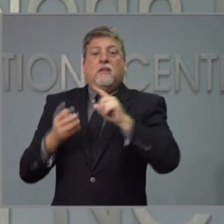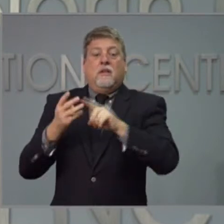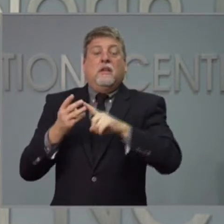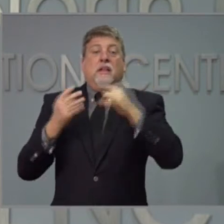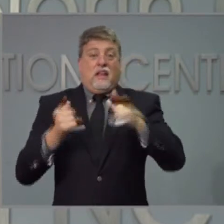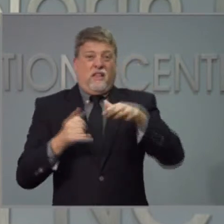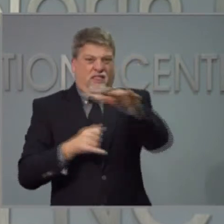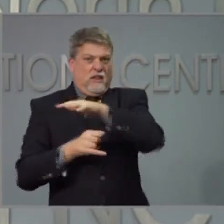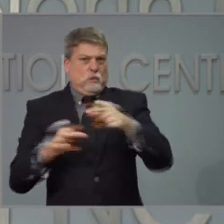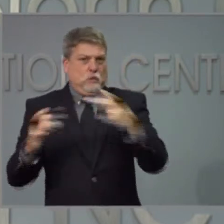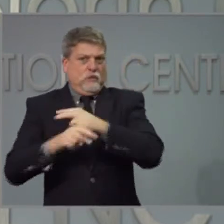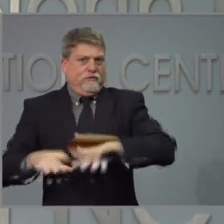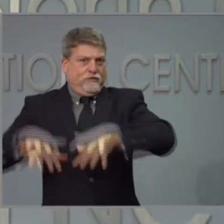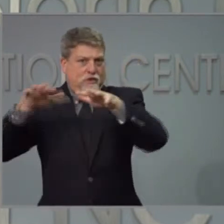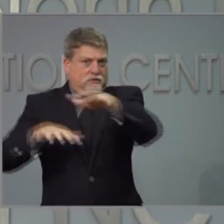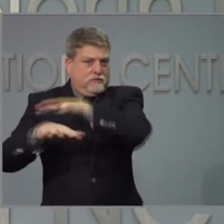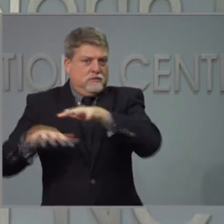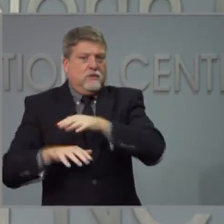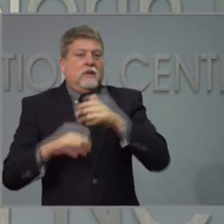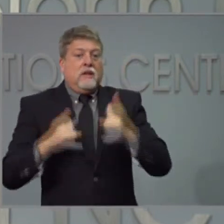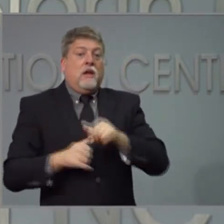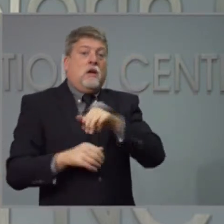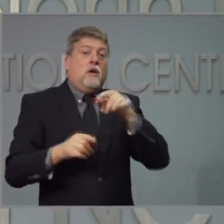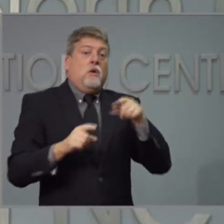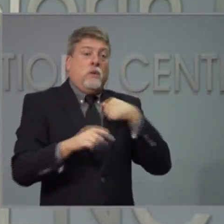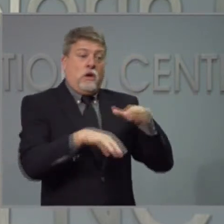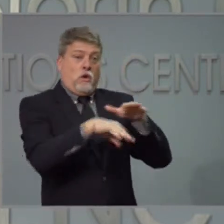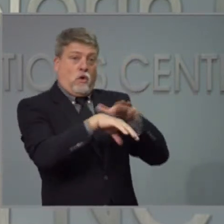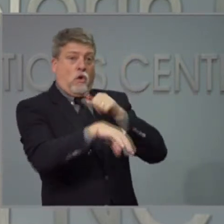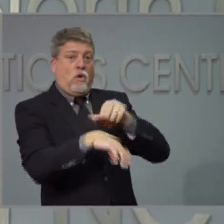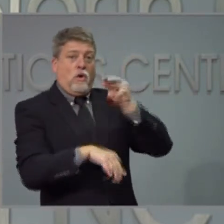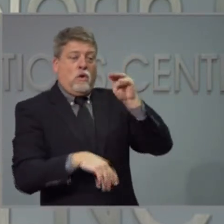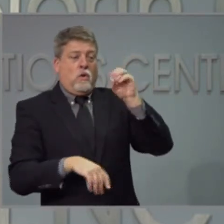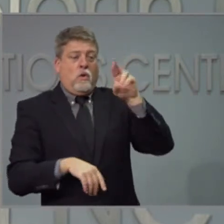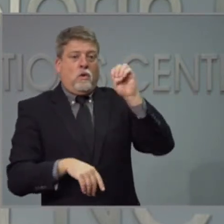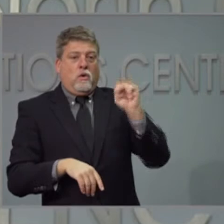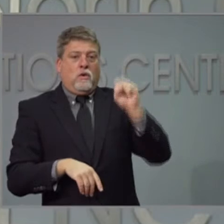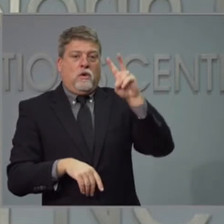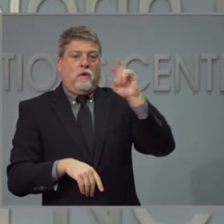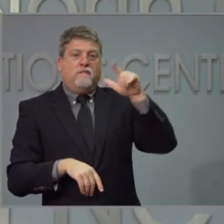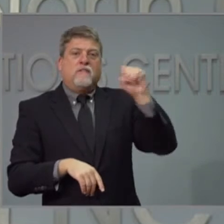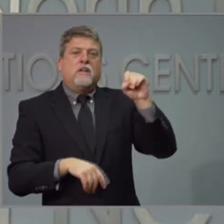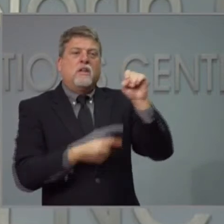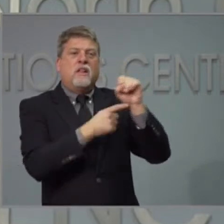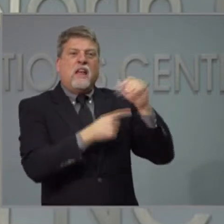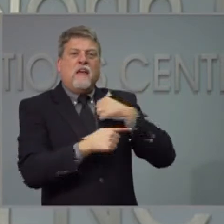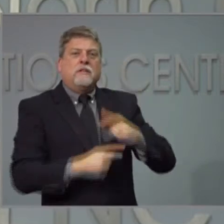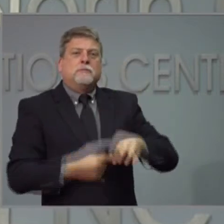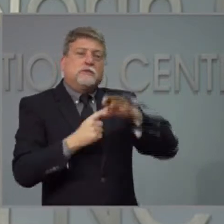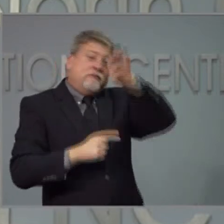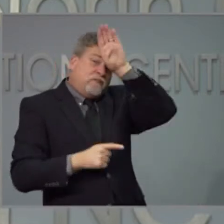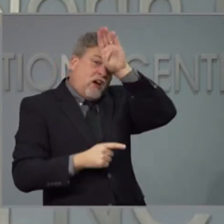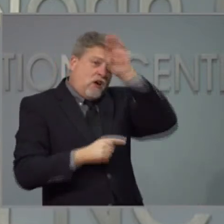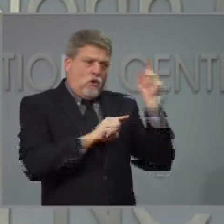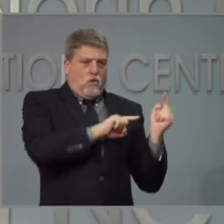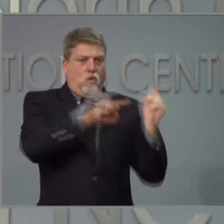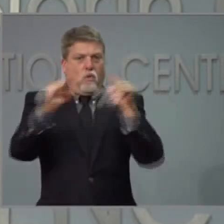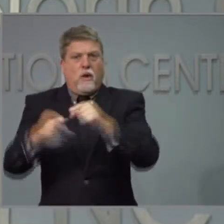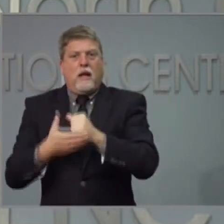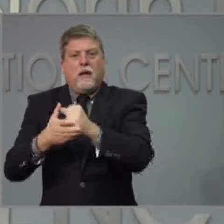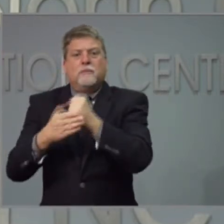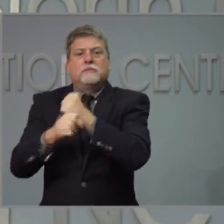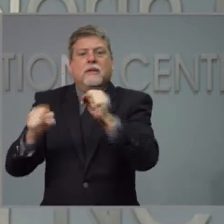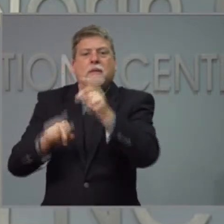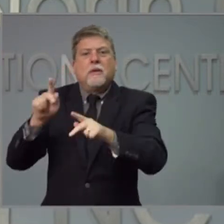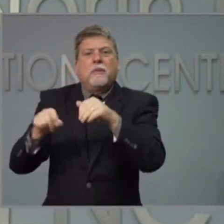near the Hiddenite community in Alexander County, where many people have been rescued and a search is on for other people